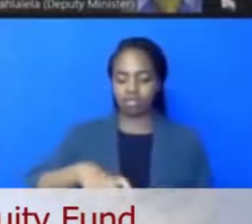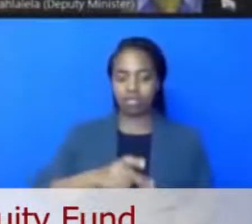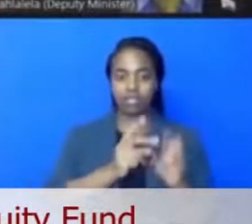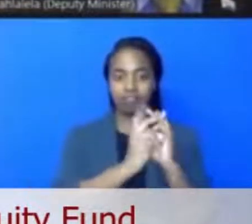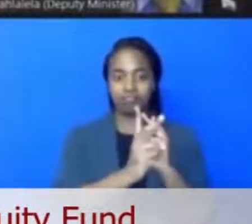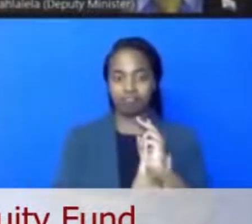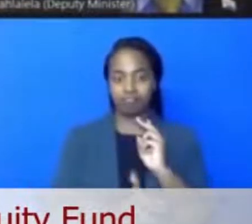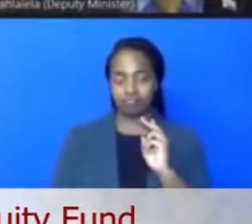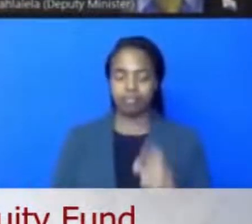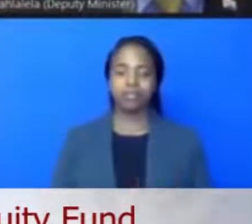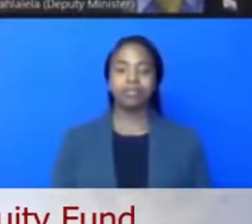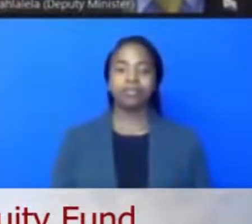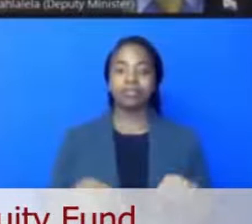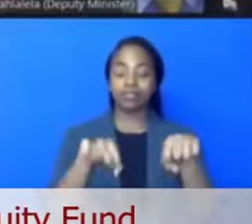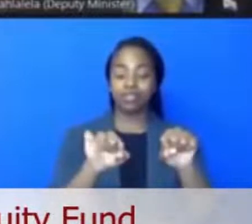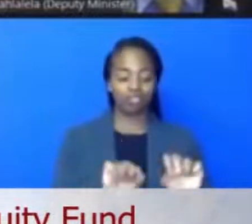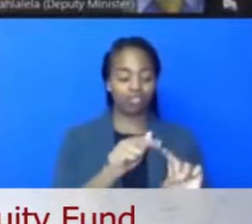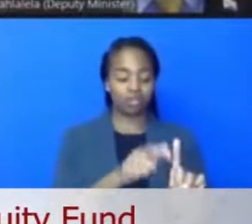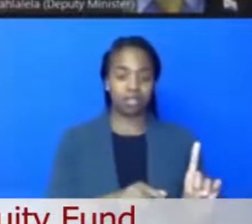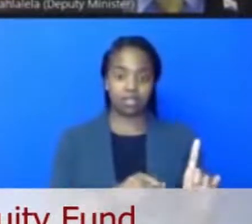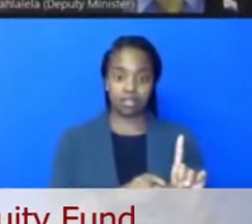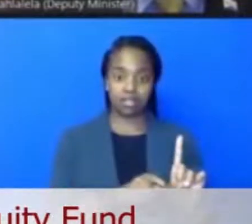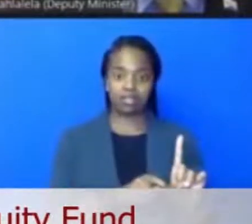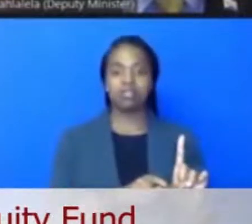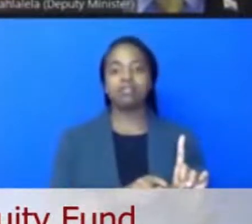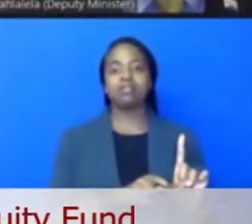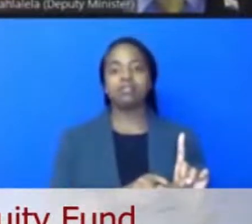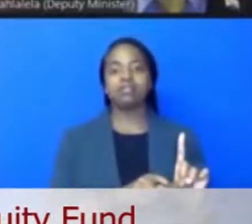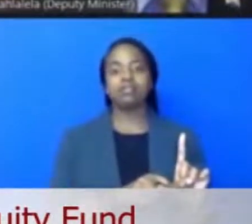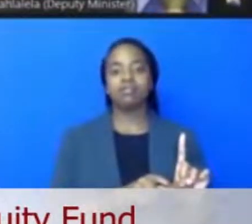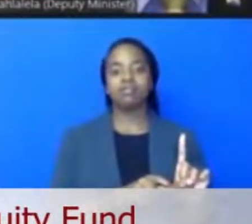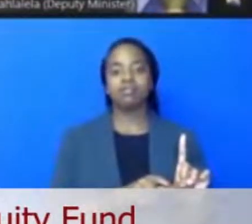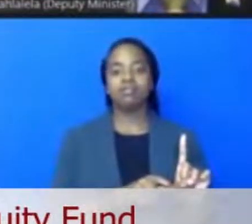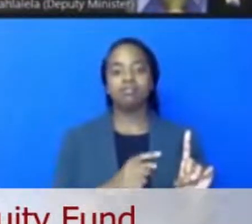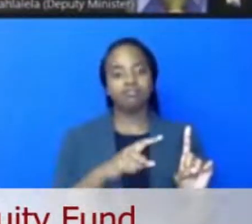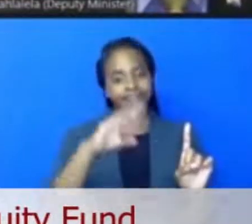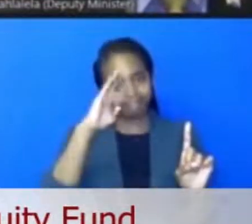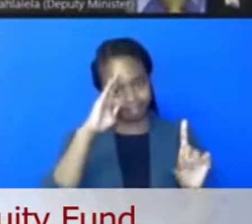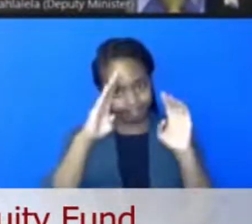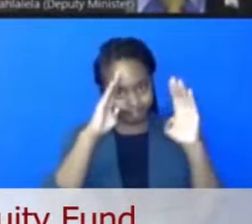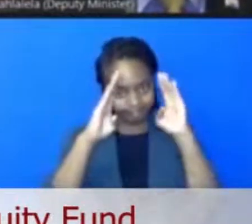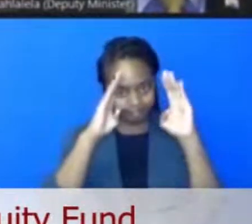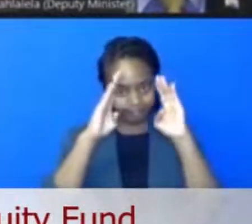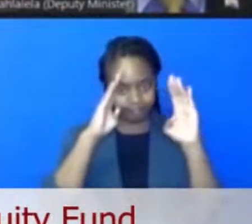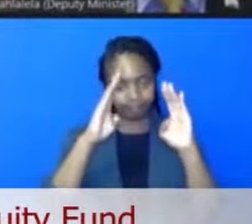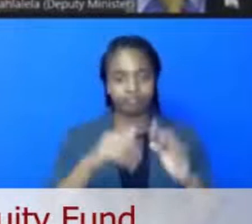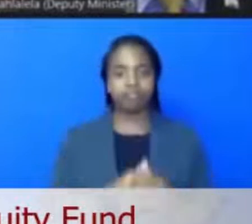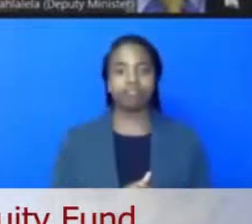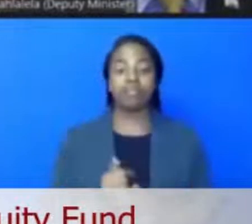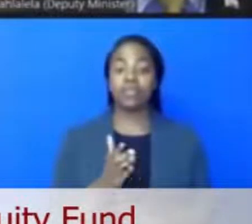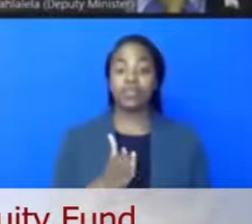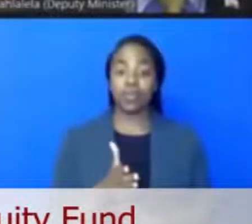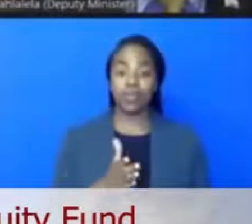Development. It is a dedicated fund that will provide a combination of debt finance and grant funding to facilitate equity